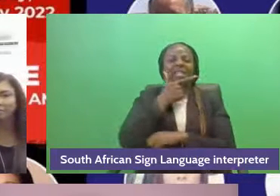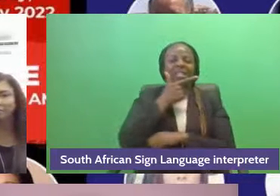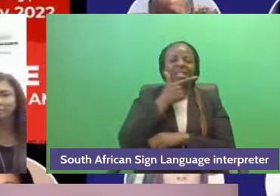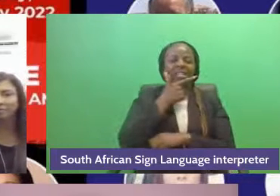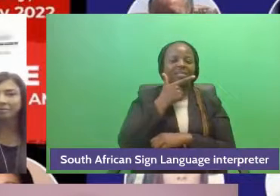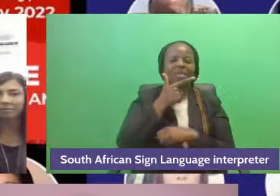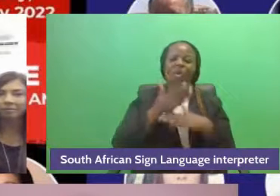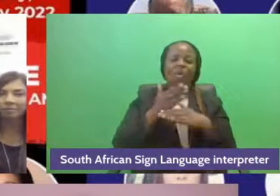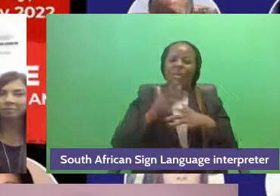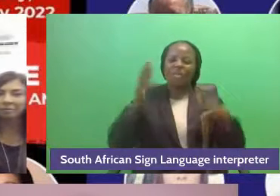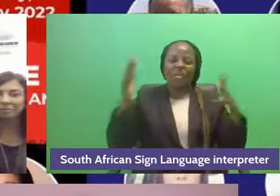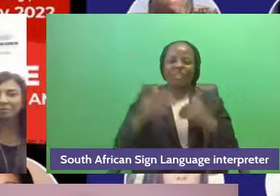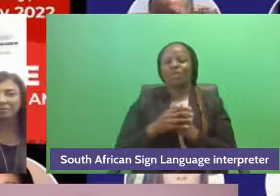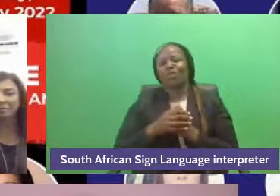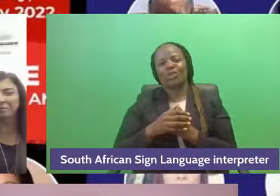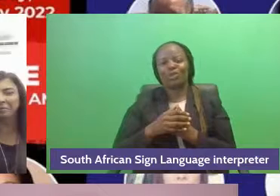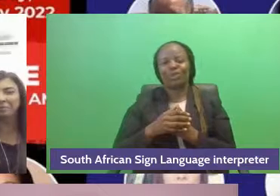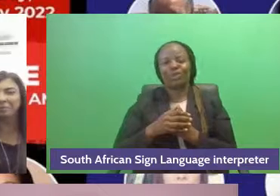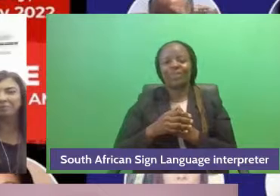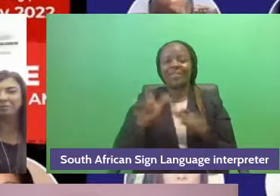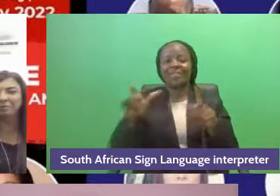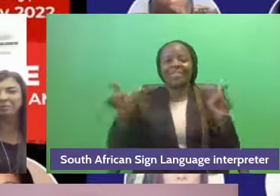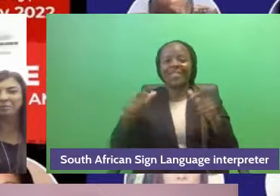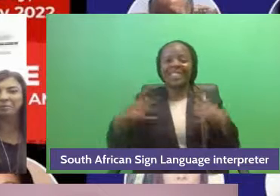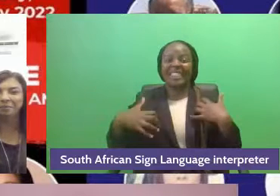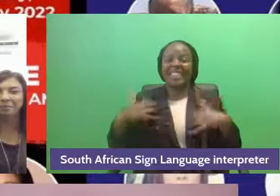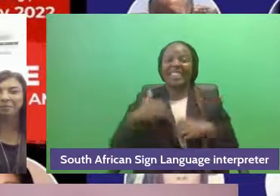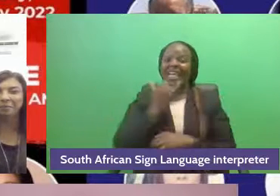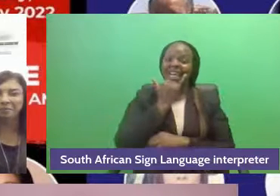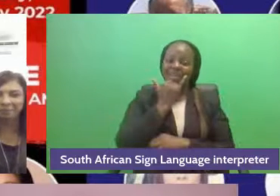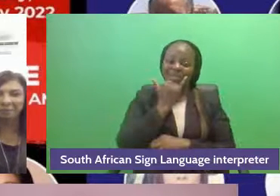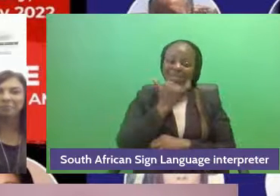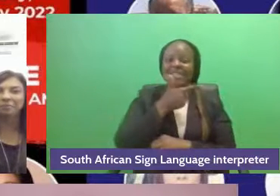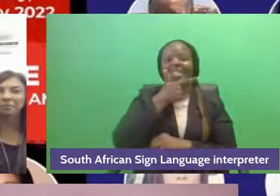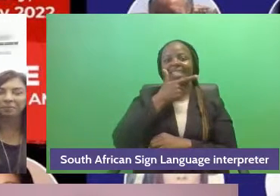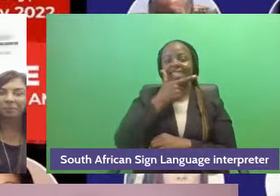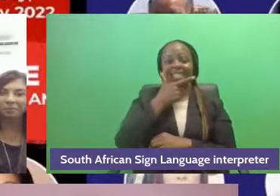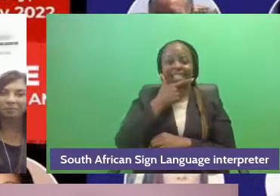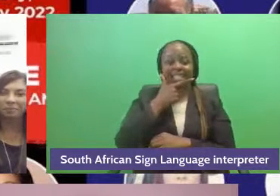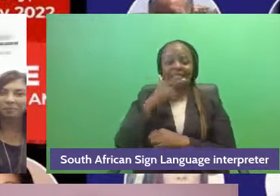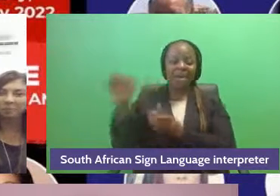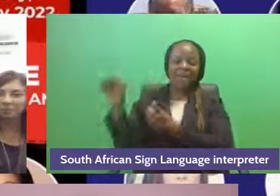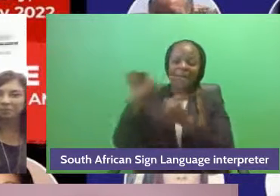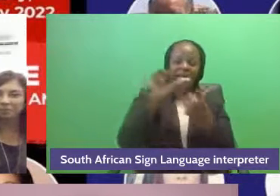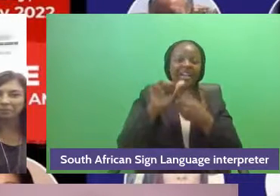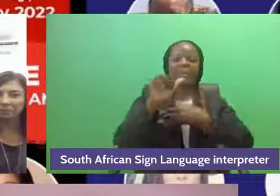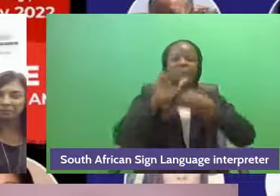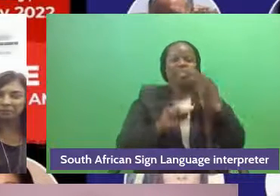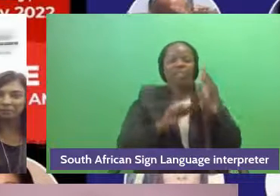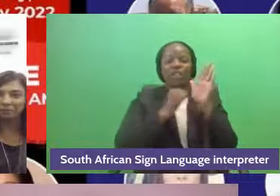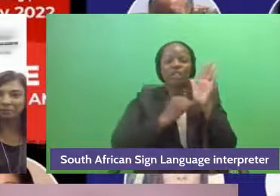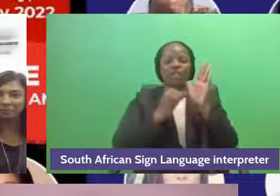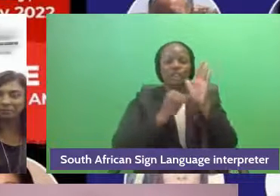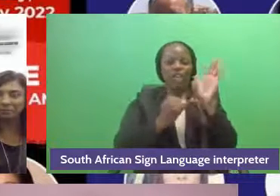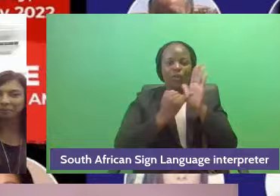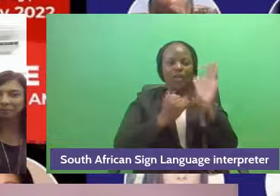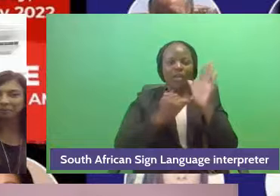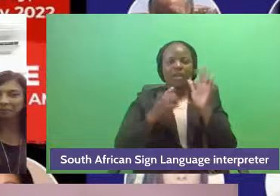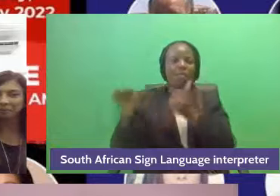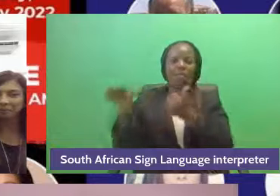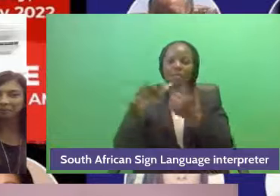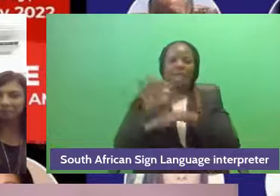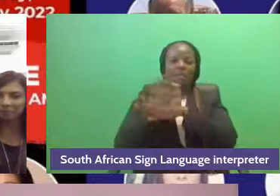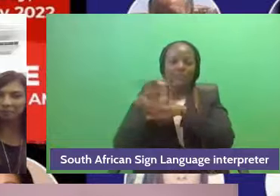Everyone is busy with festive mood. So when we come back in Jan, I think let's go back to the drawing board and